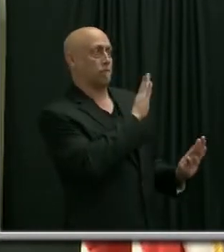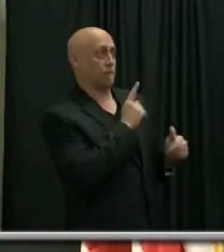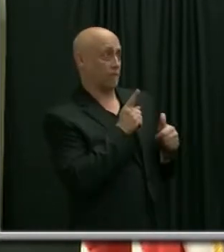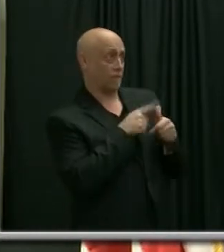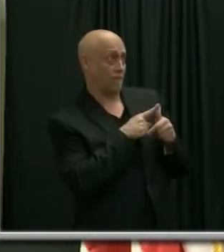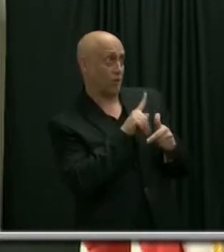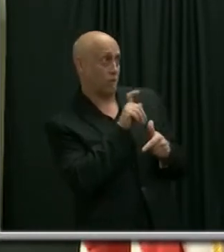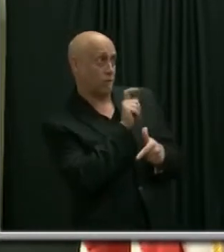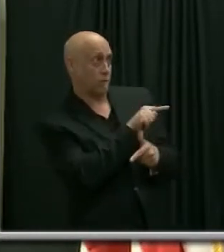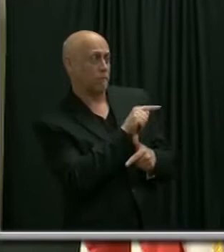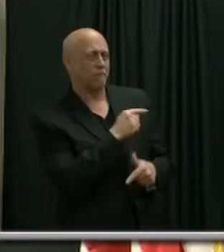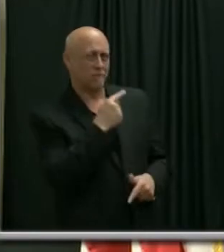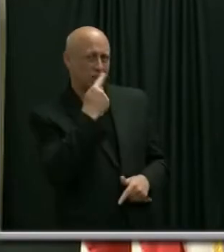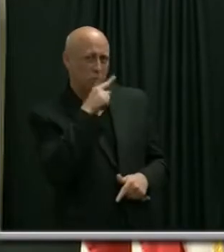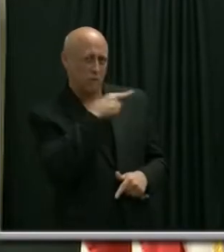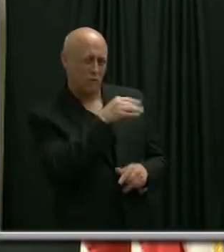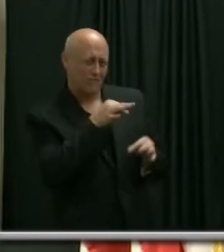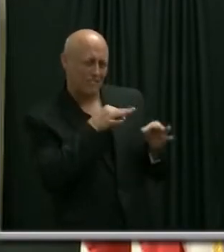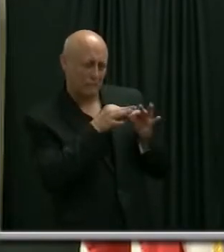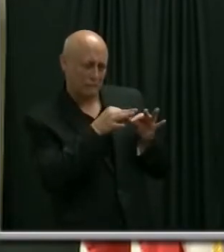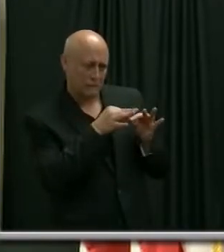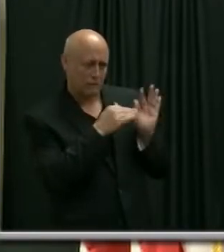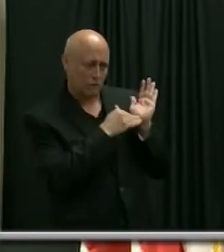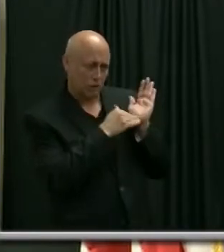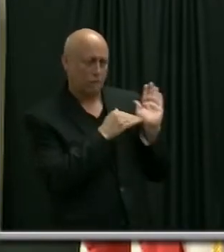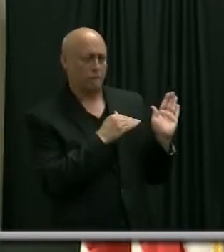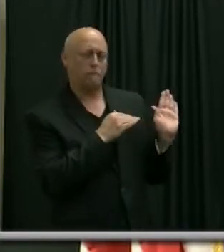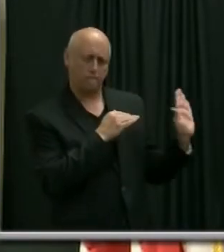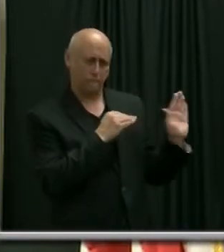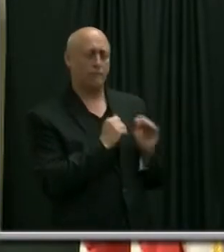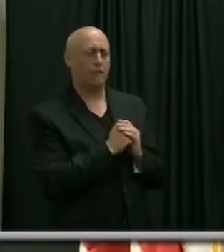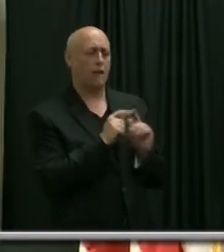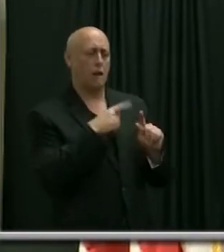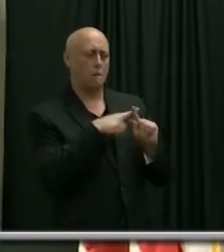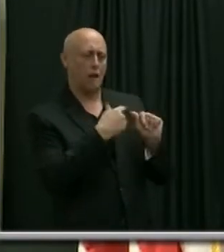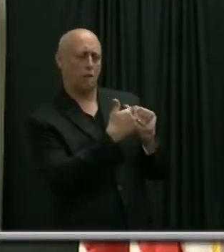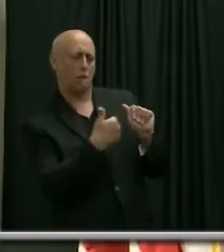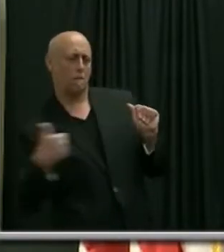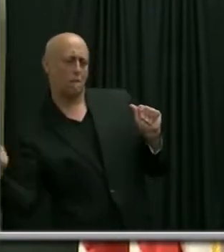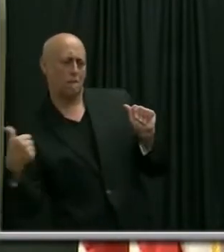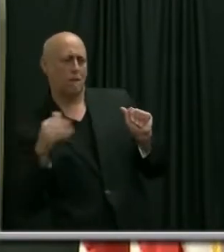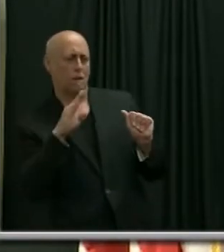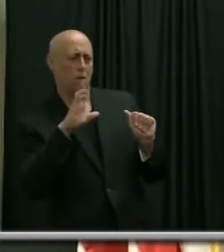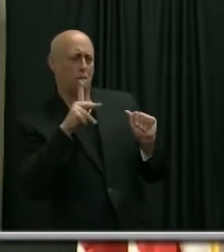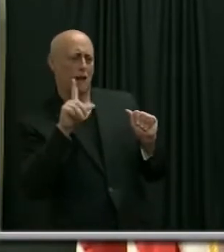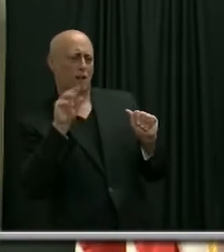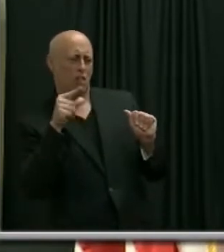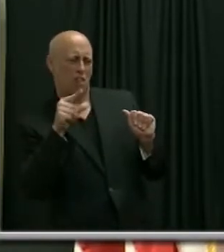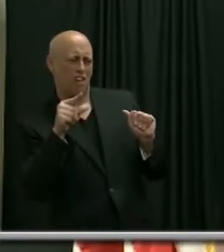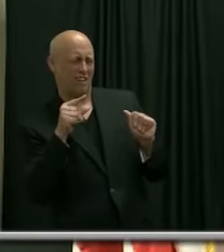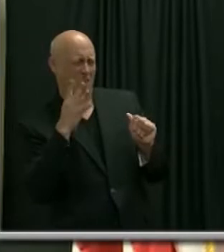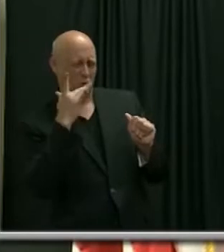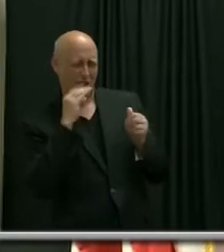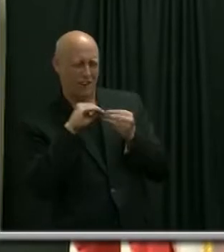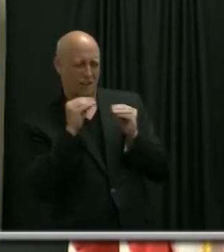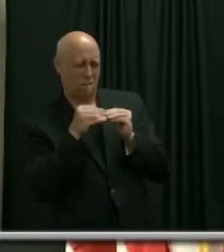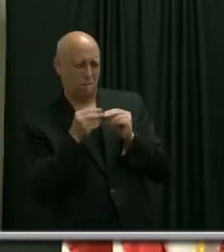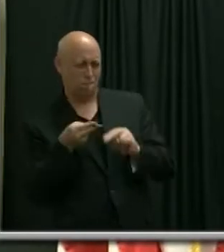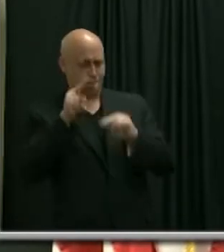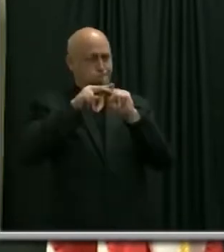part is, could you explain, Doctor, again, explain more about the backlog? Oh, yeah. How it's impacted today's numbers? Thank you. Thank